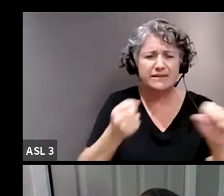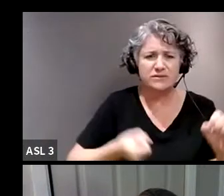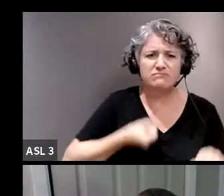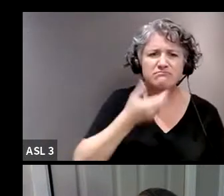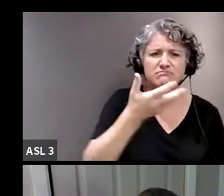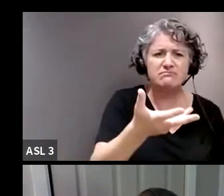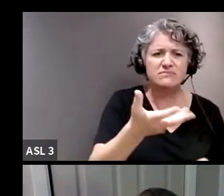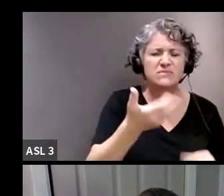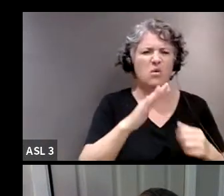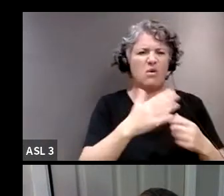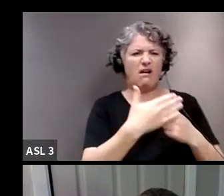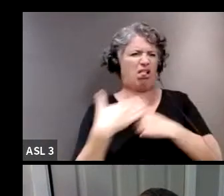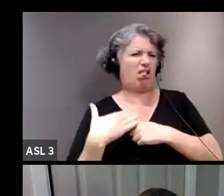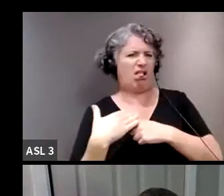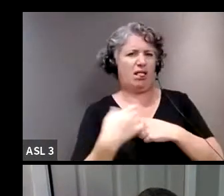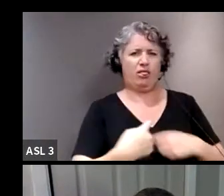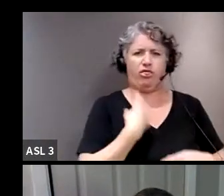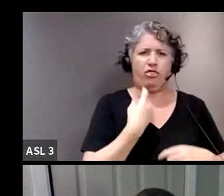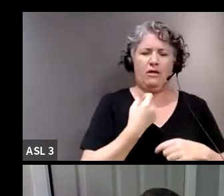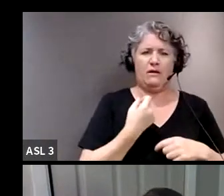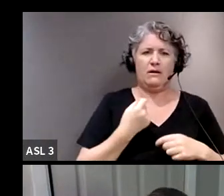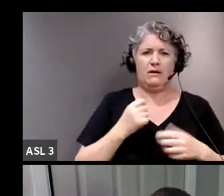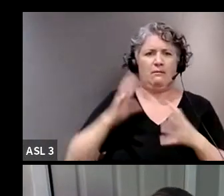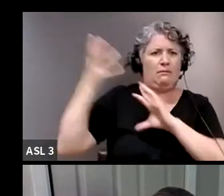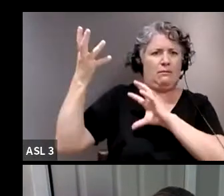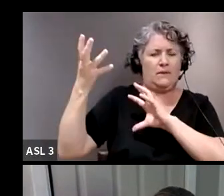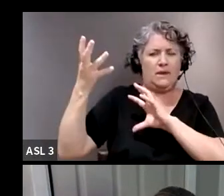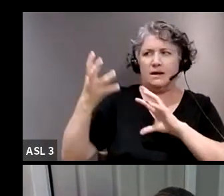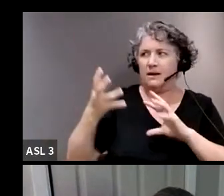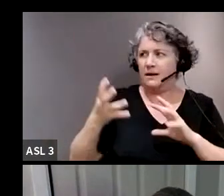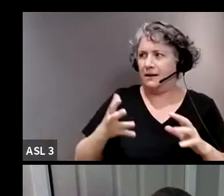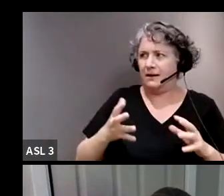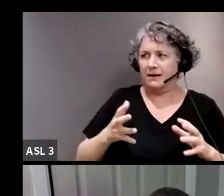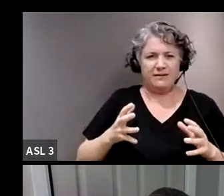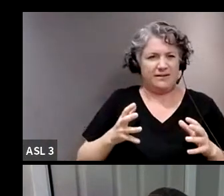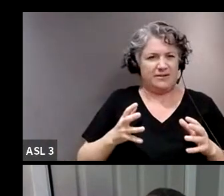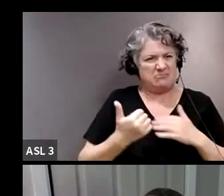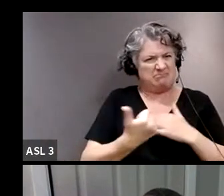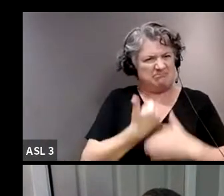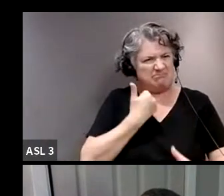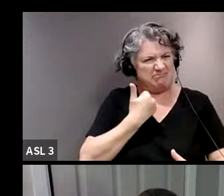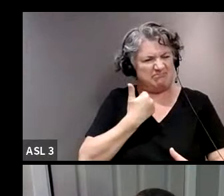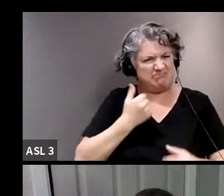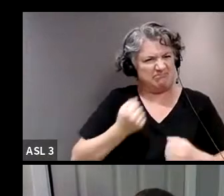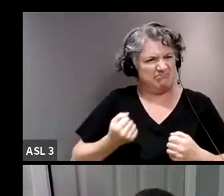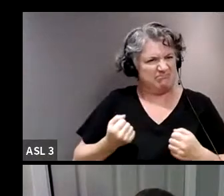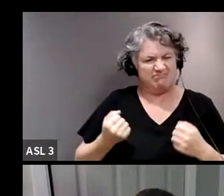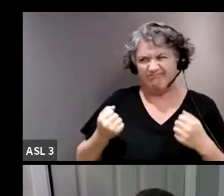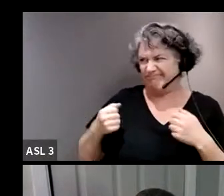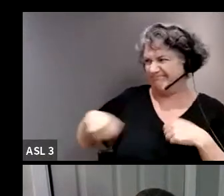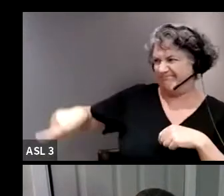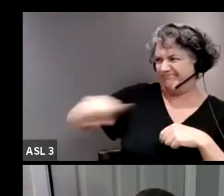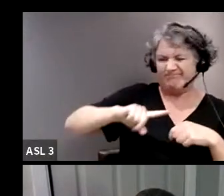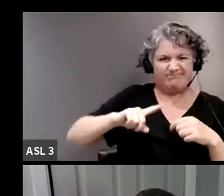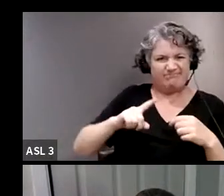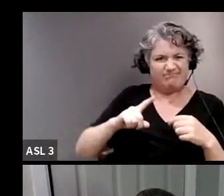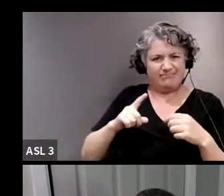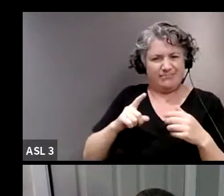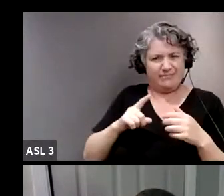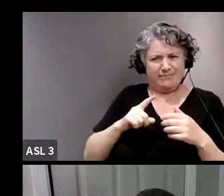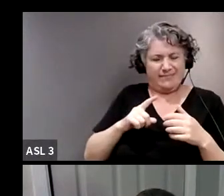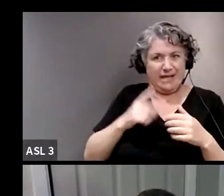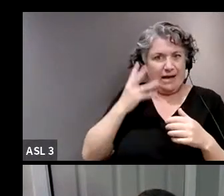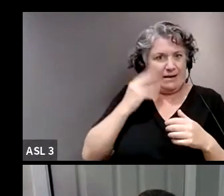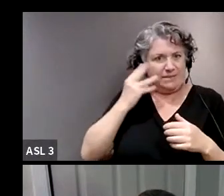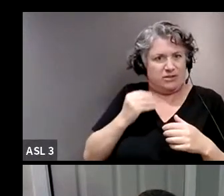they don't want to be gaslit as we've seen multiple times of delegates being gaslit when they talk about their very true lived experiences they're not these